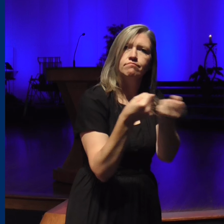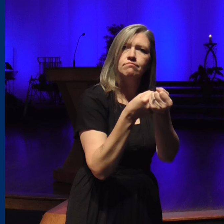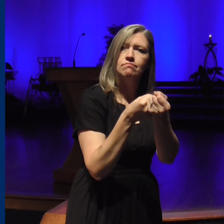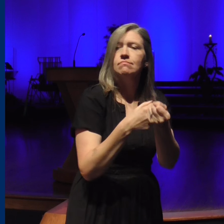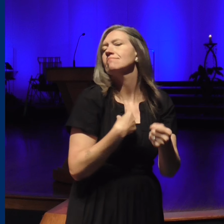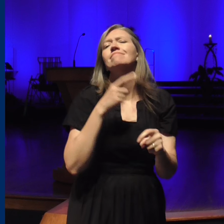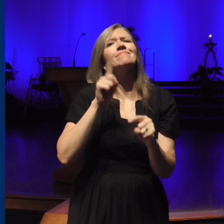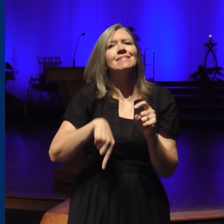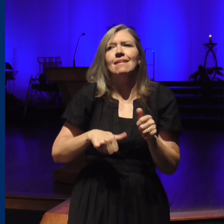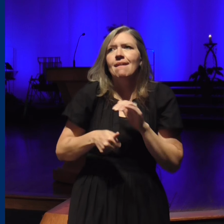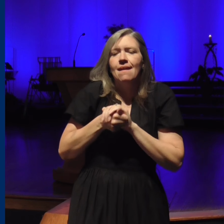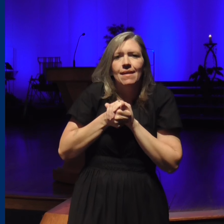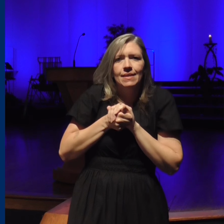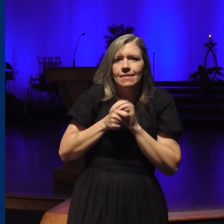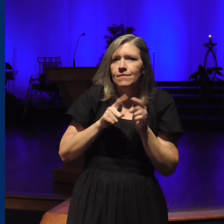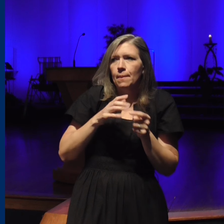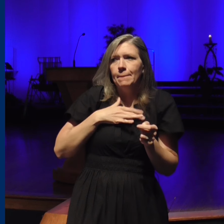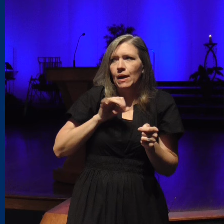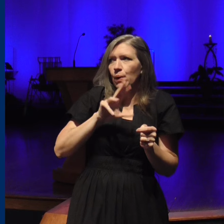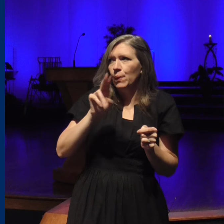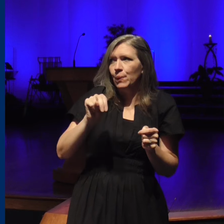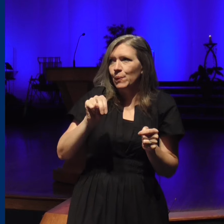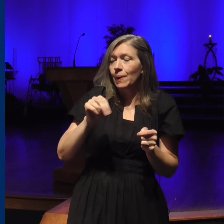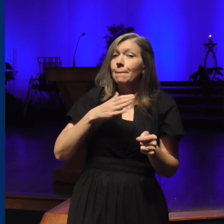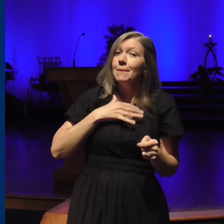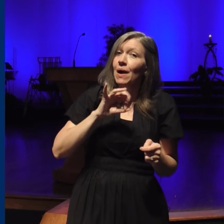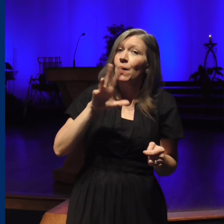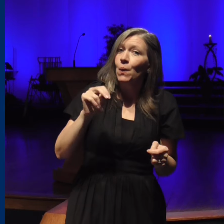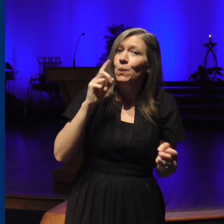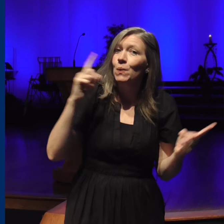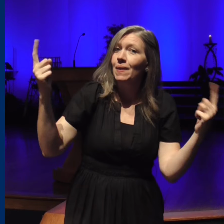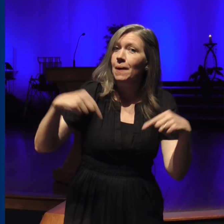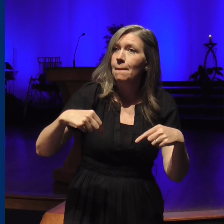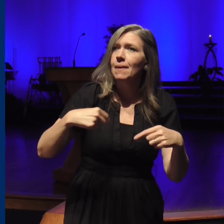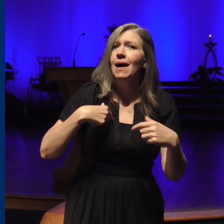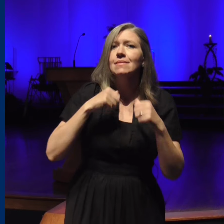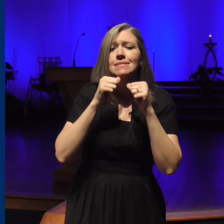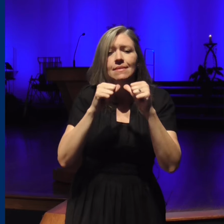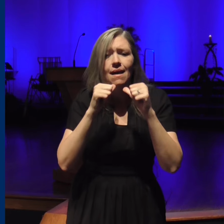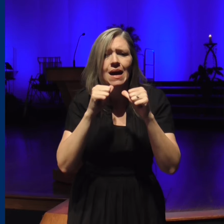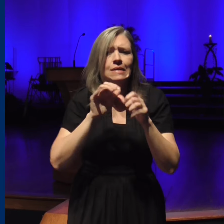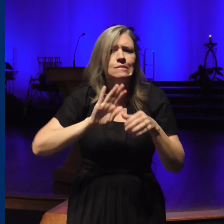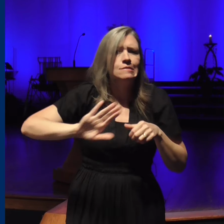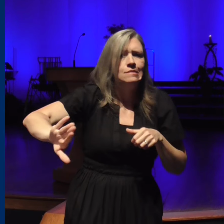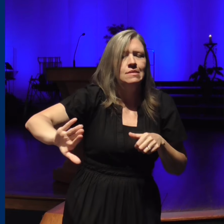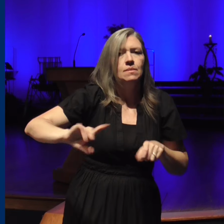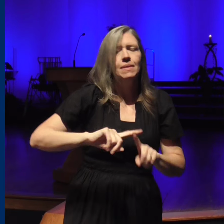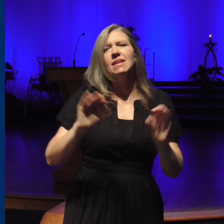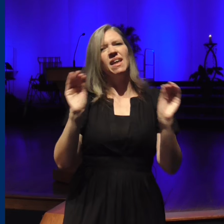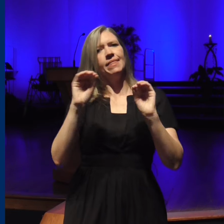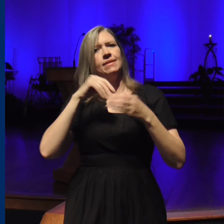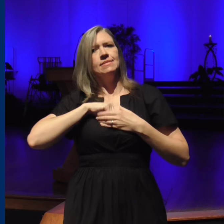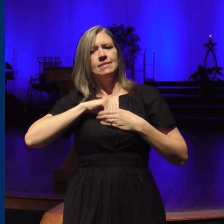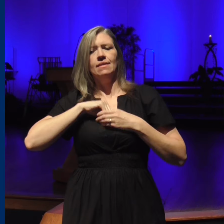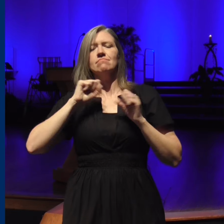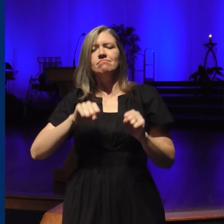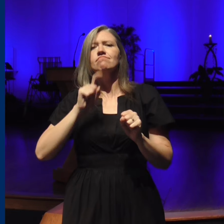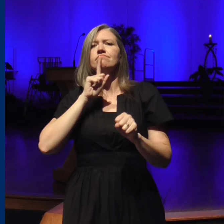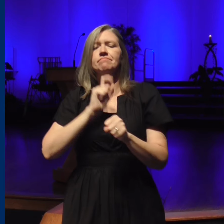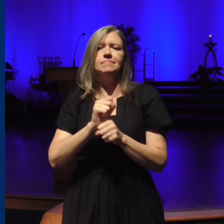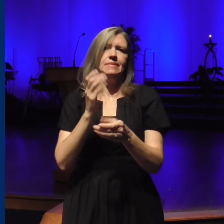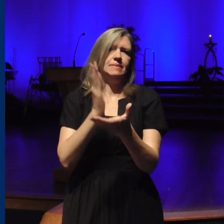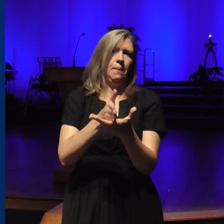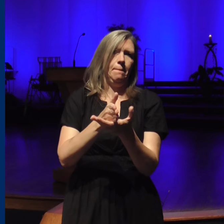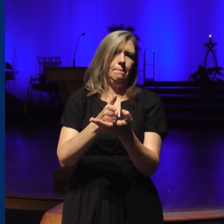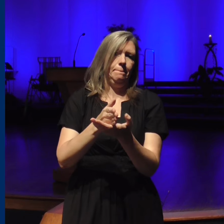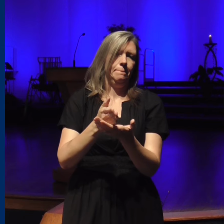shall find me. No matter where I go, it will follow and claim me. I cannot hide myself from my own. My own shall